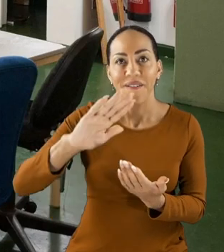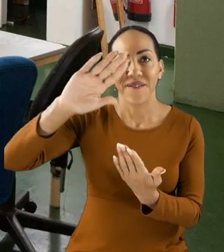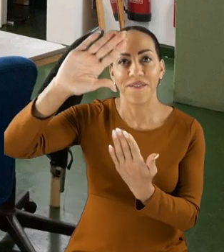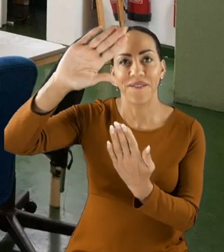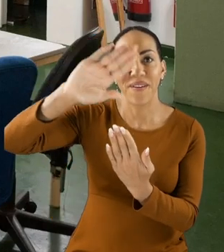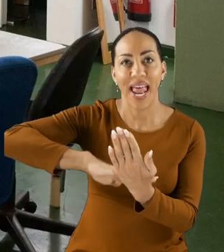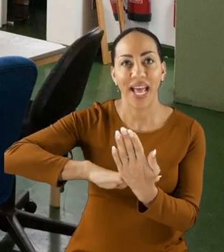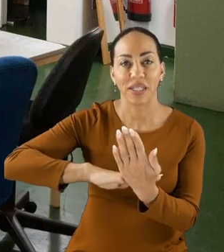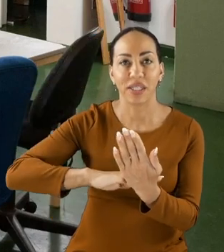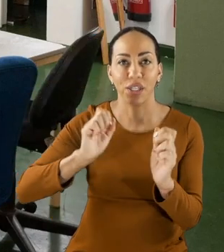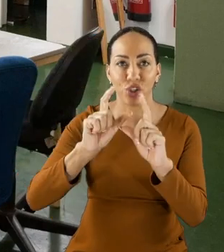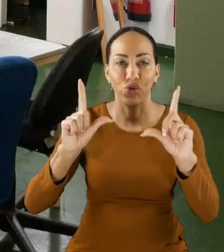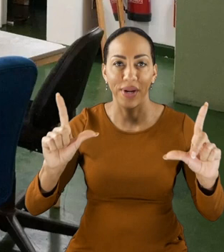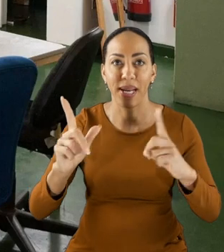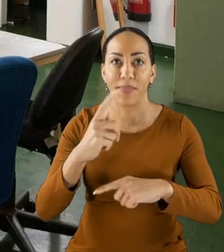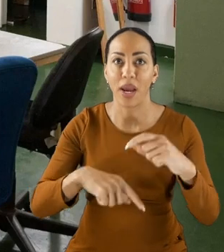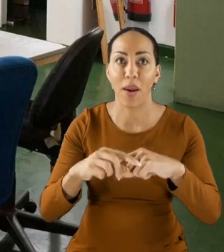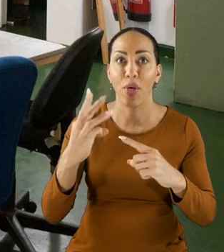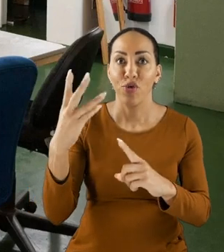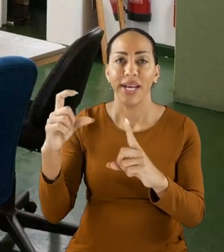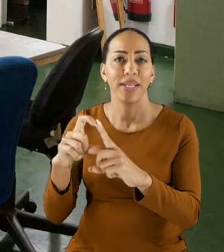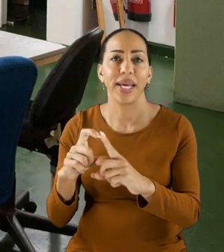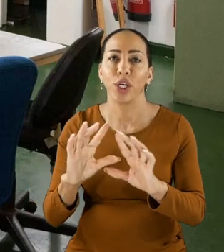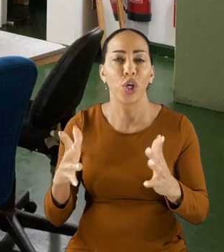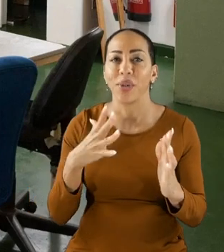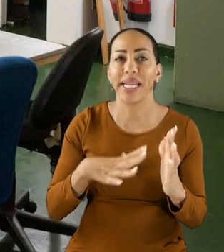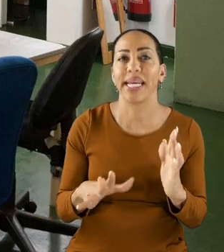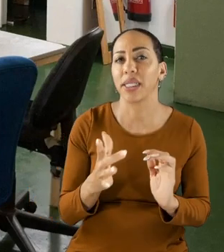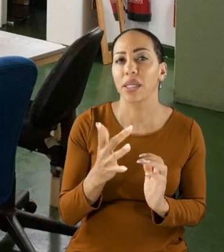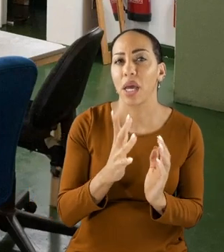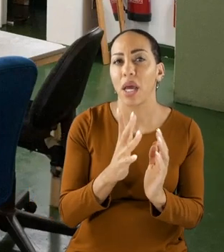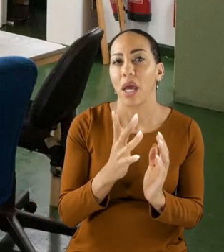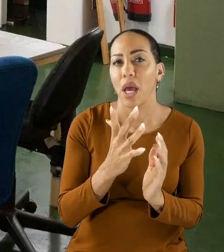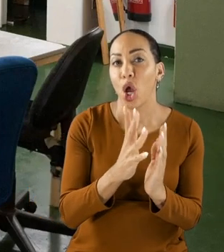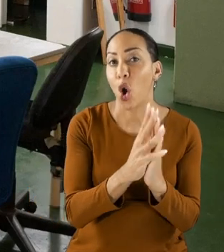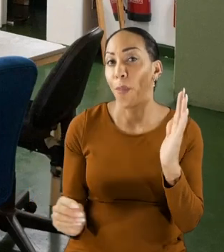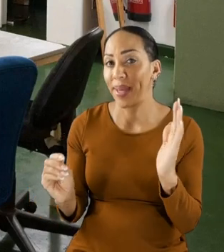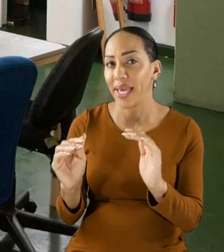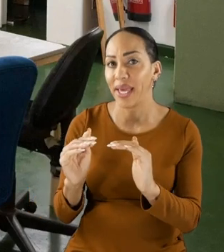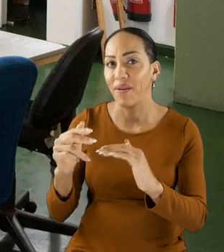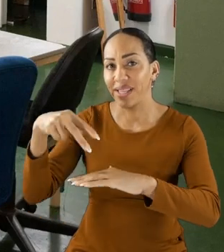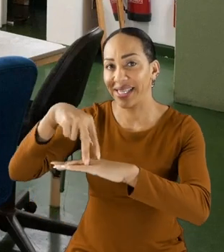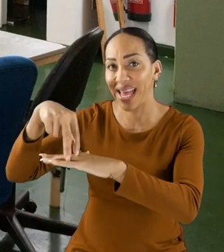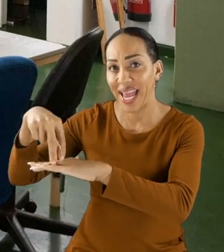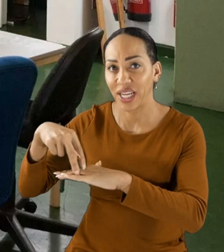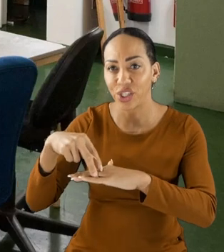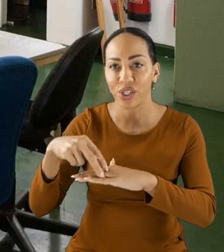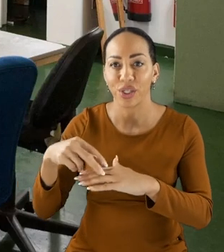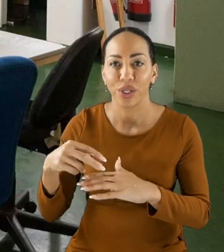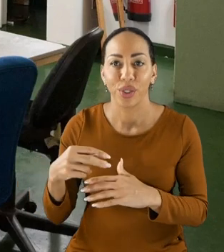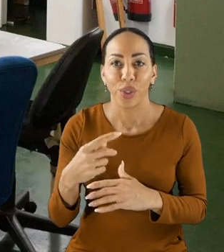into a three-dimensional screen? I'm not suggesting it should be a mock-up of a stage. It doesn't have to be, but it could be, how does it